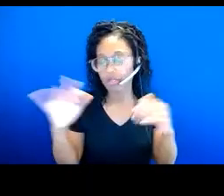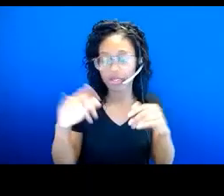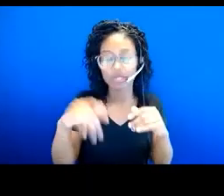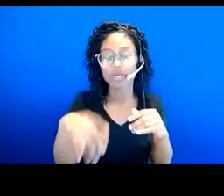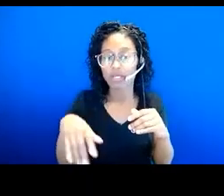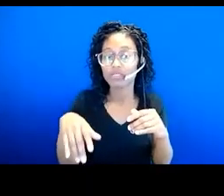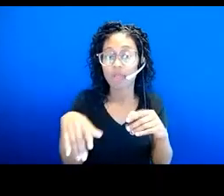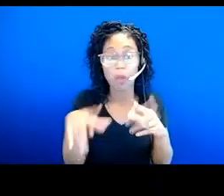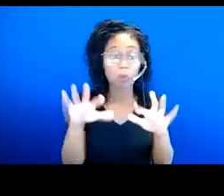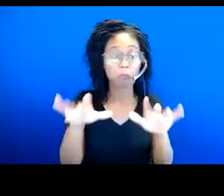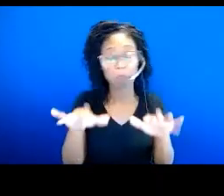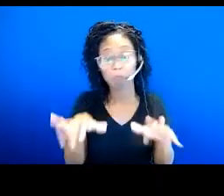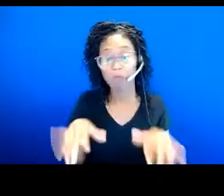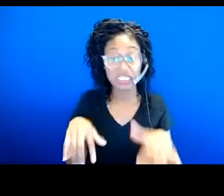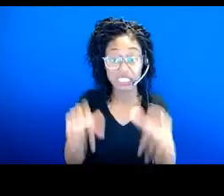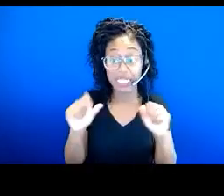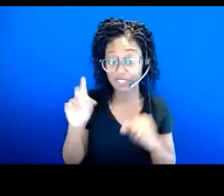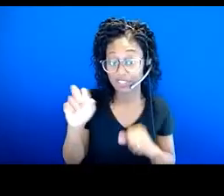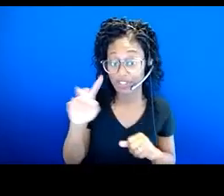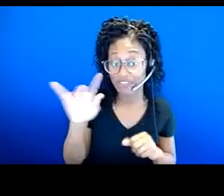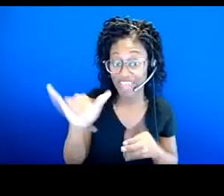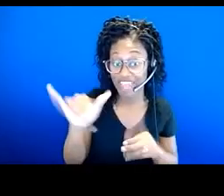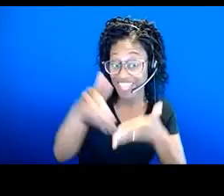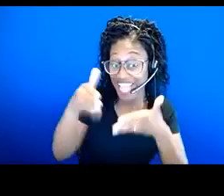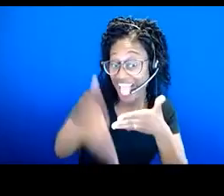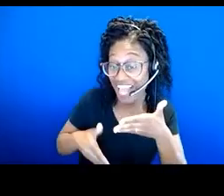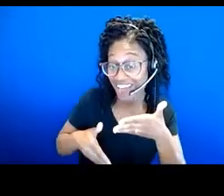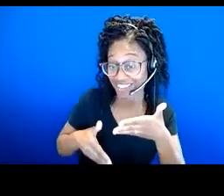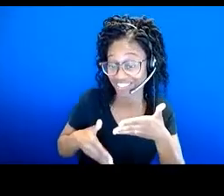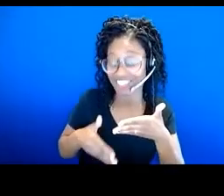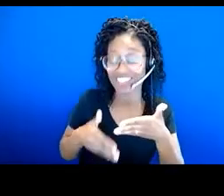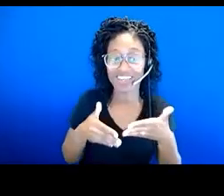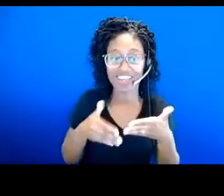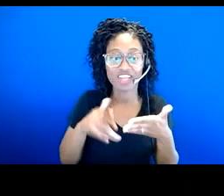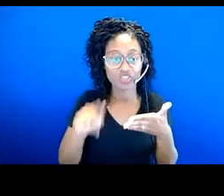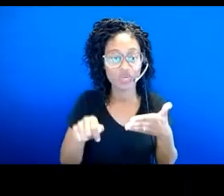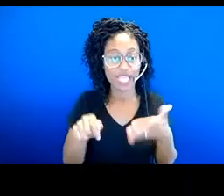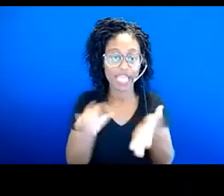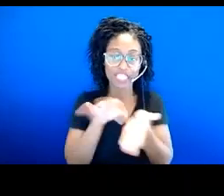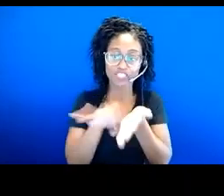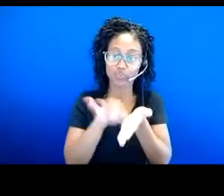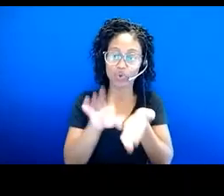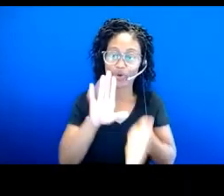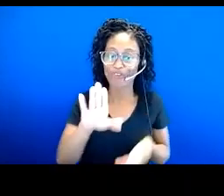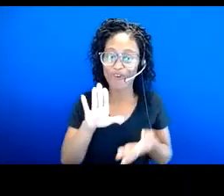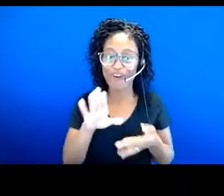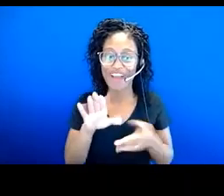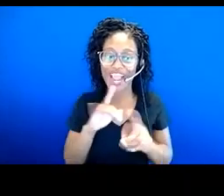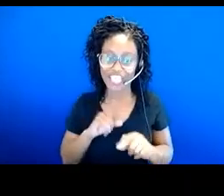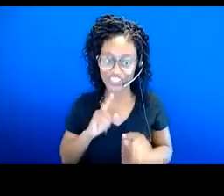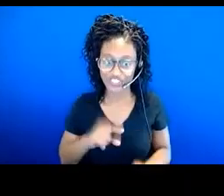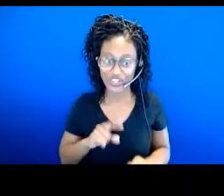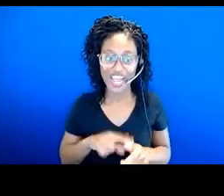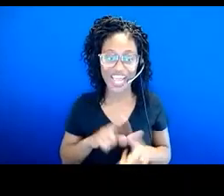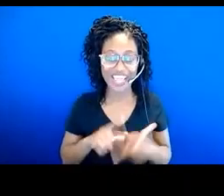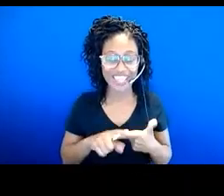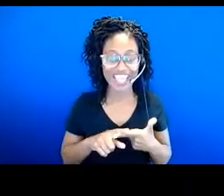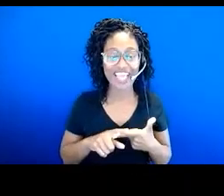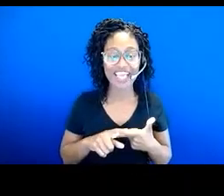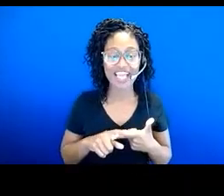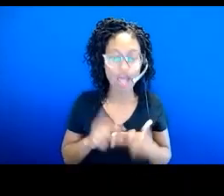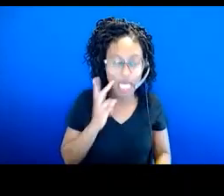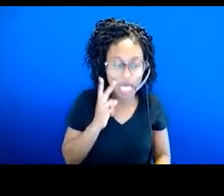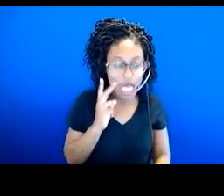all of this, but at the end of the survey, you can score your survey, and here you can see